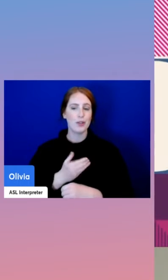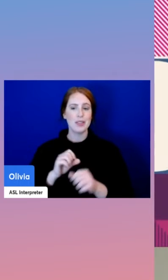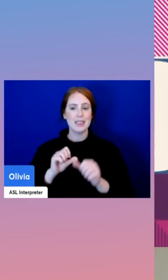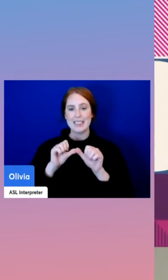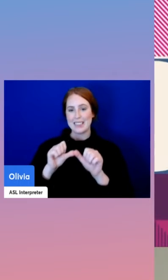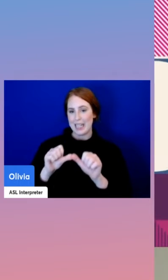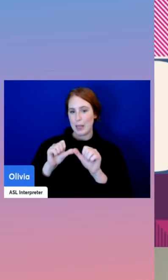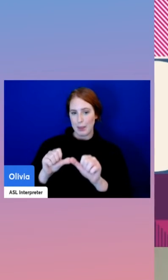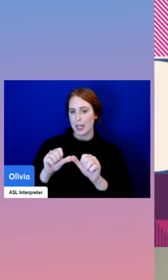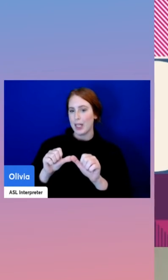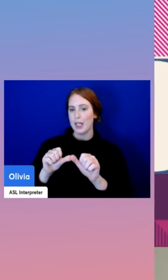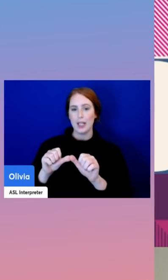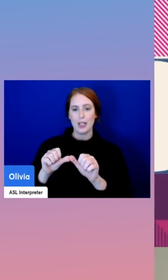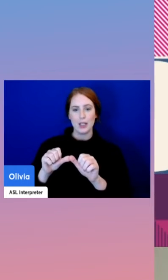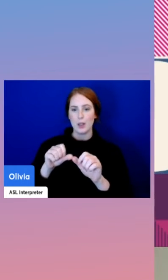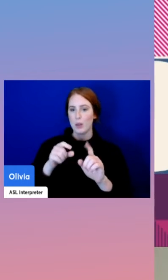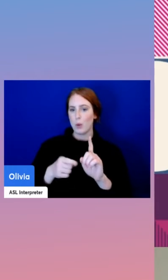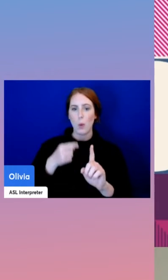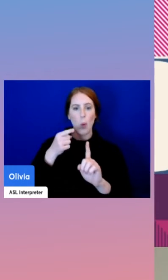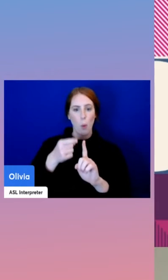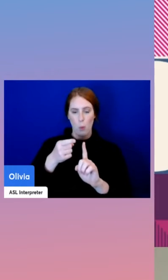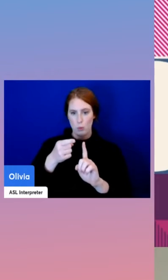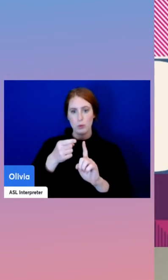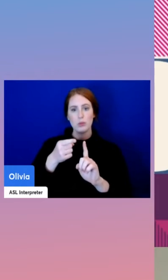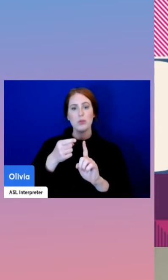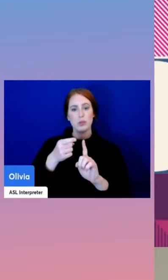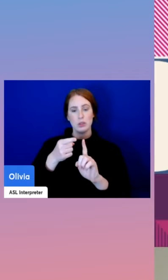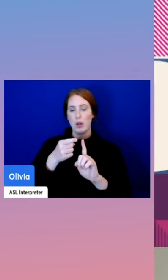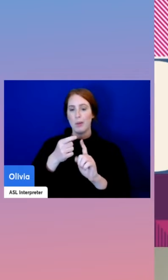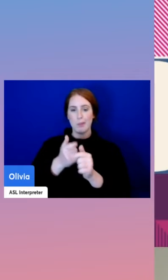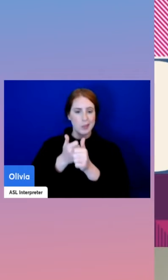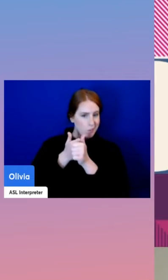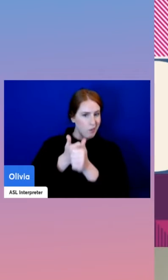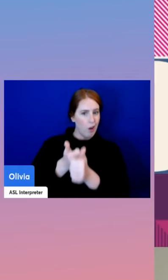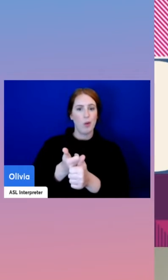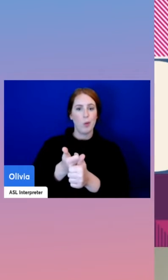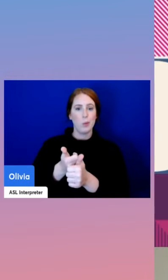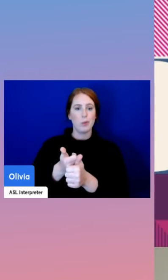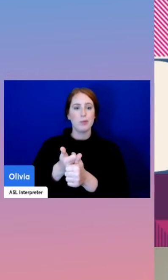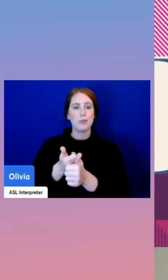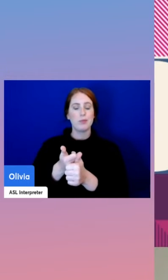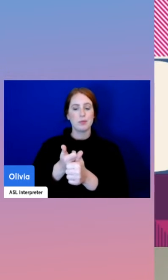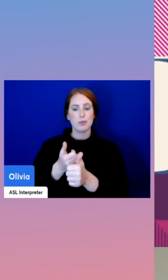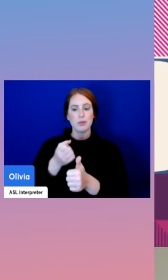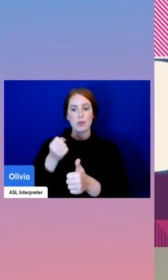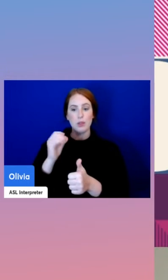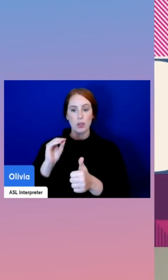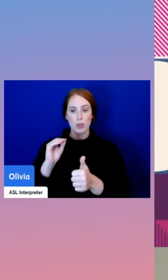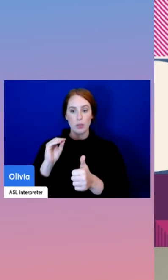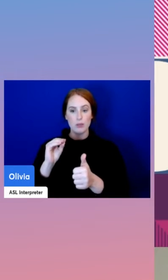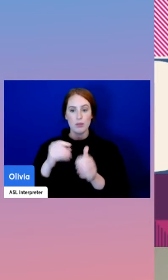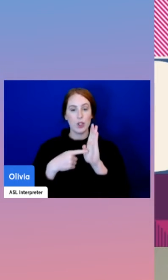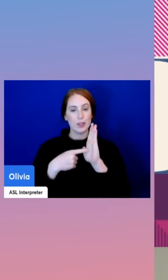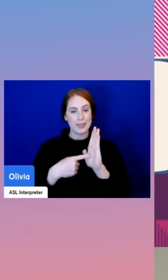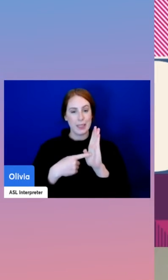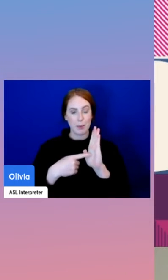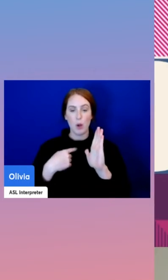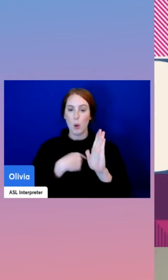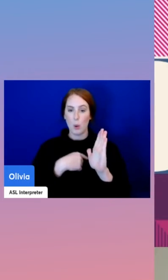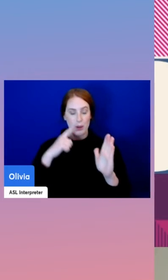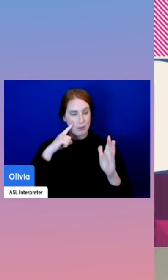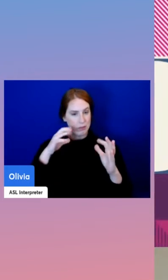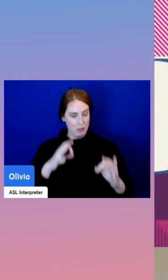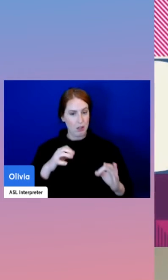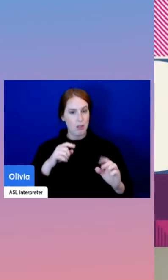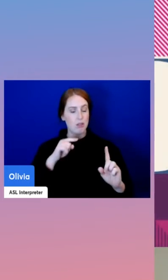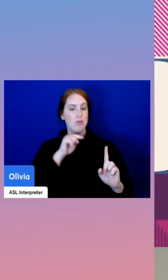sustainability goals are being adhered to. So, for example, we have established that we will use